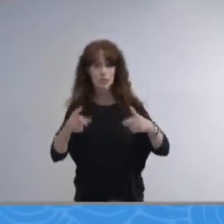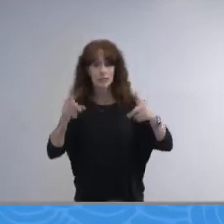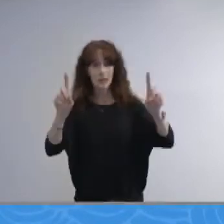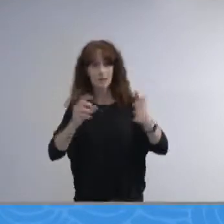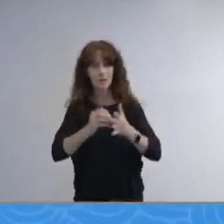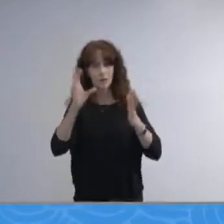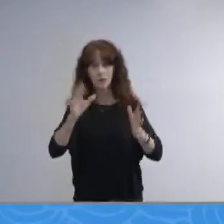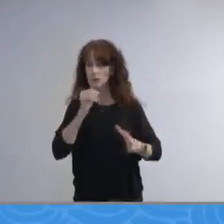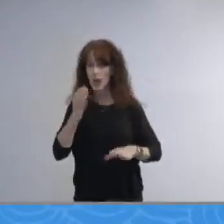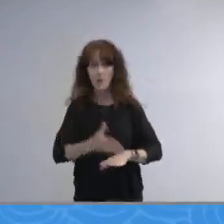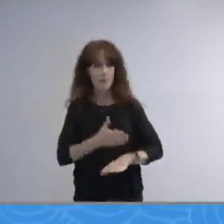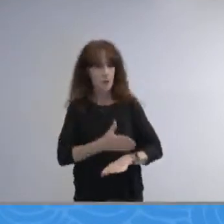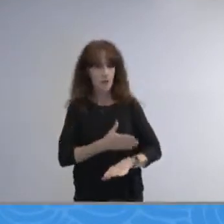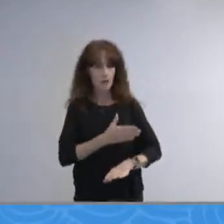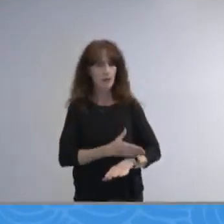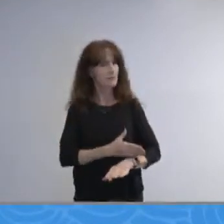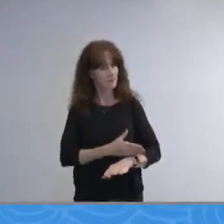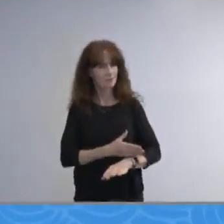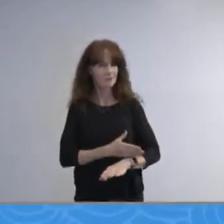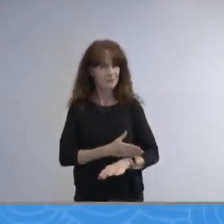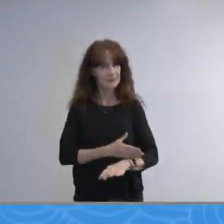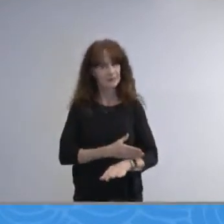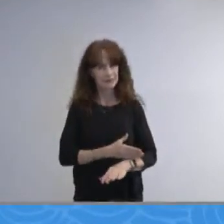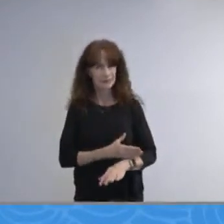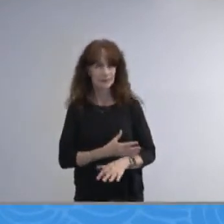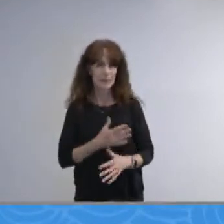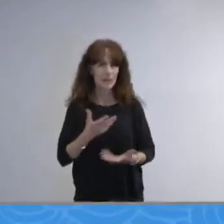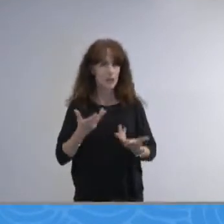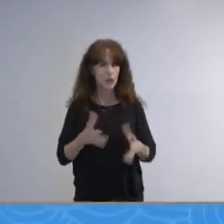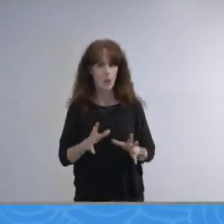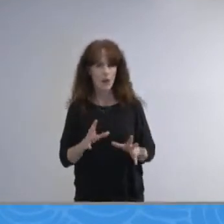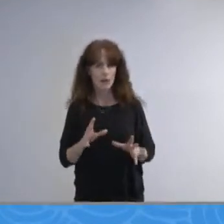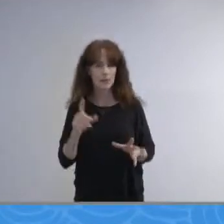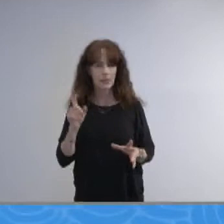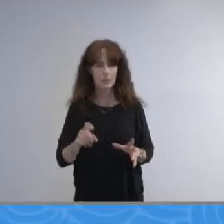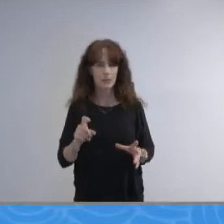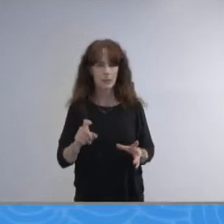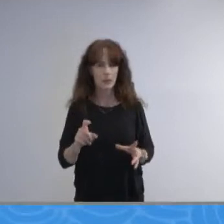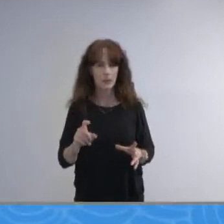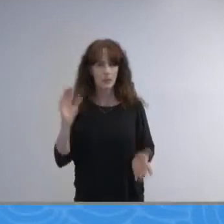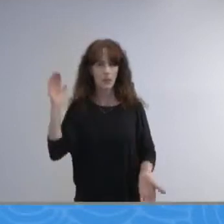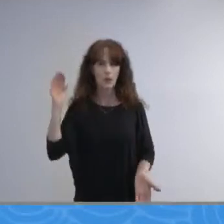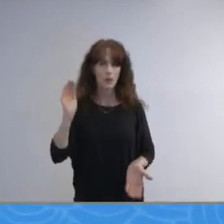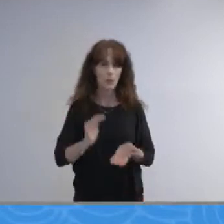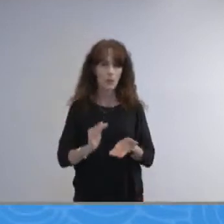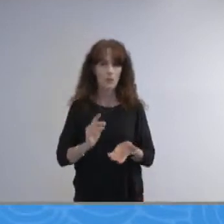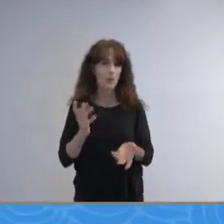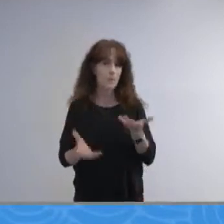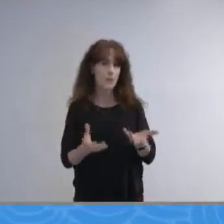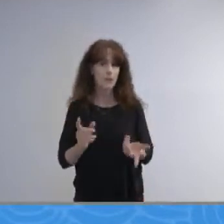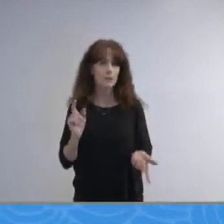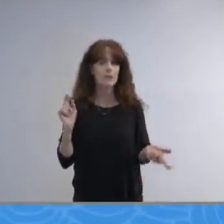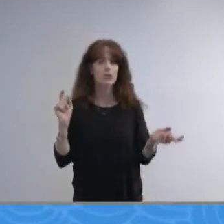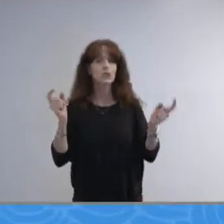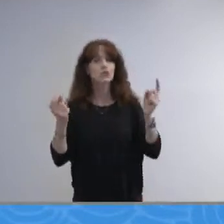student's not making progress, no, probably you don't want to necessarily jump to reducing, but maybe you want to change the services. Maybe